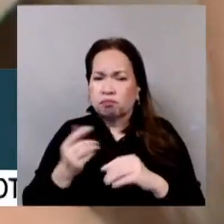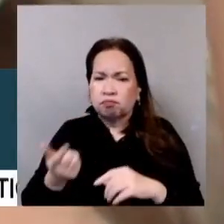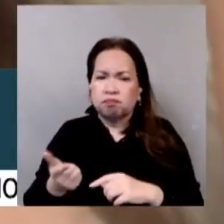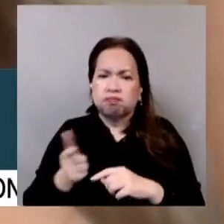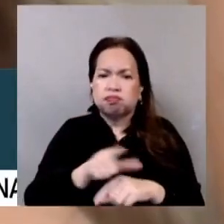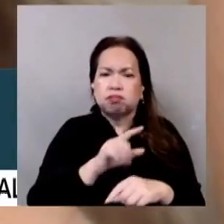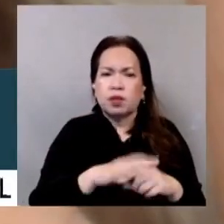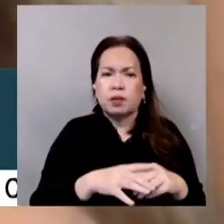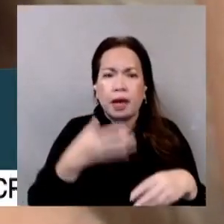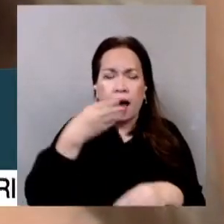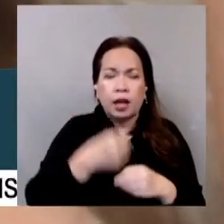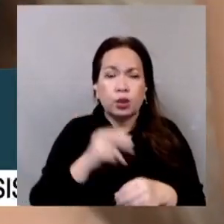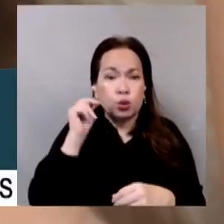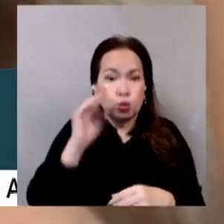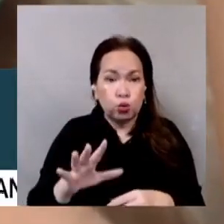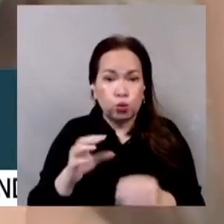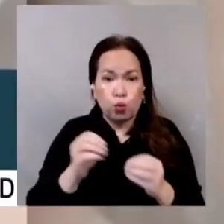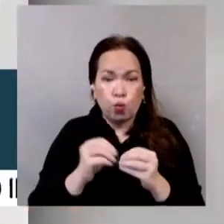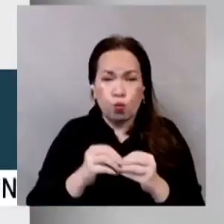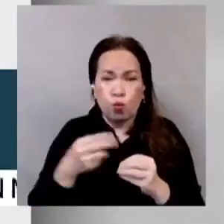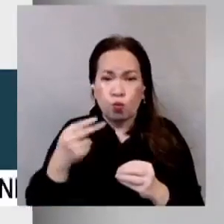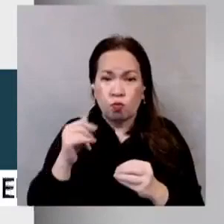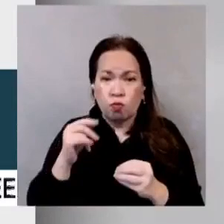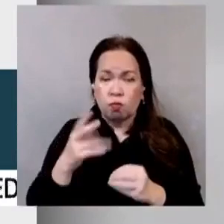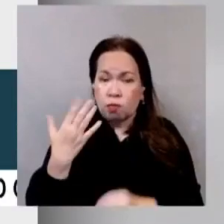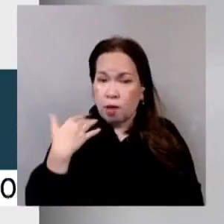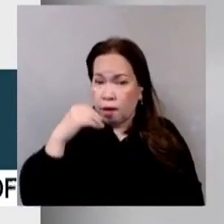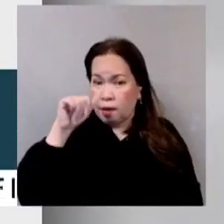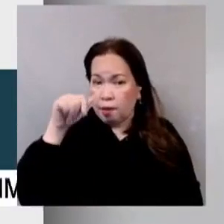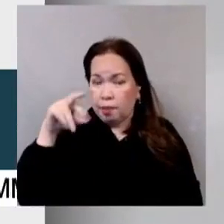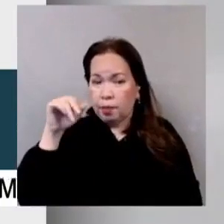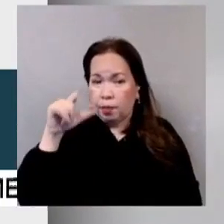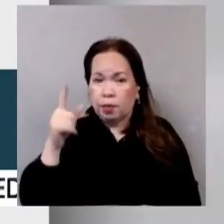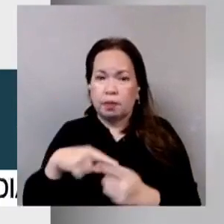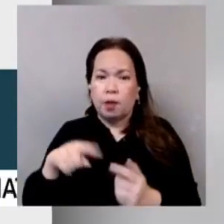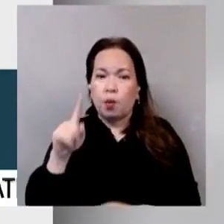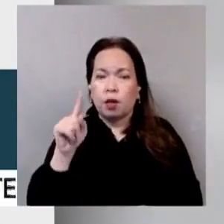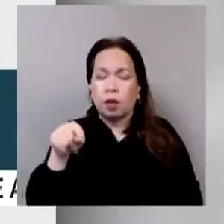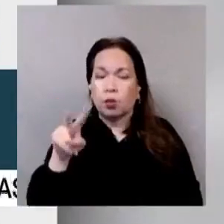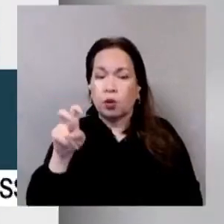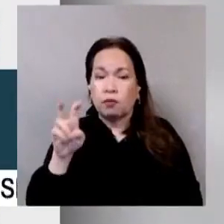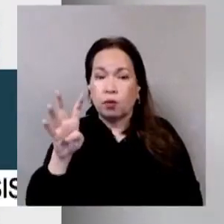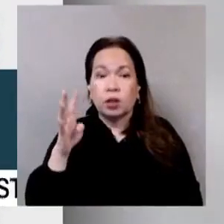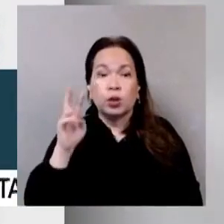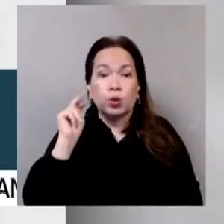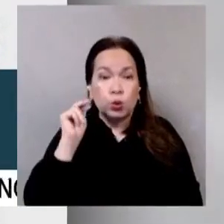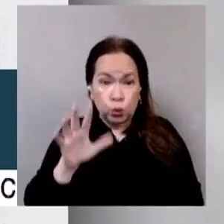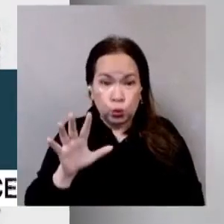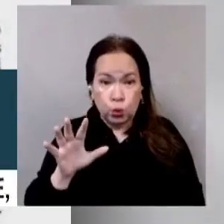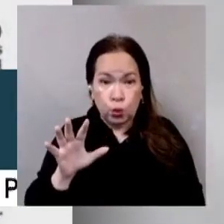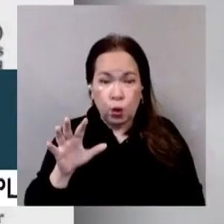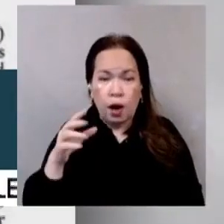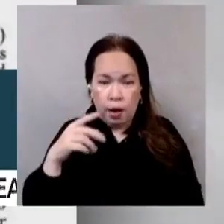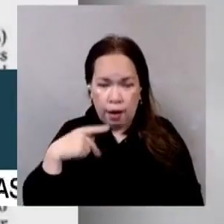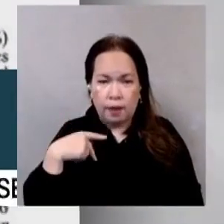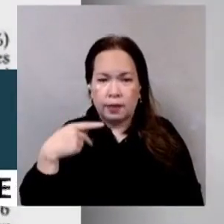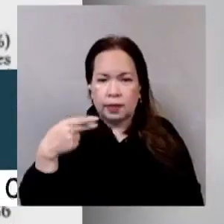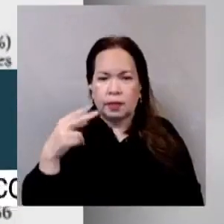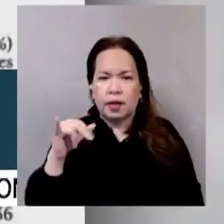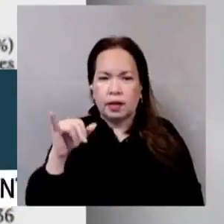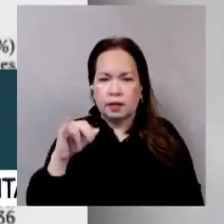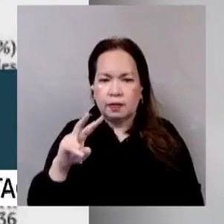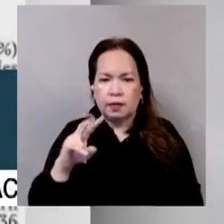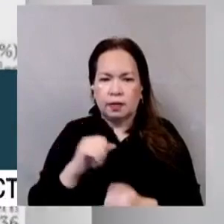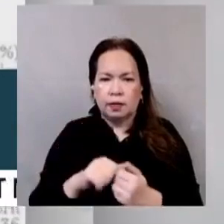This April, the health department recorded 1,240 new cases of PLHIV, which translates to 50